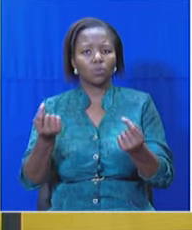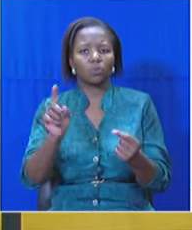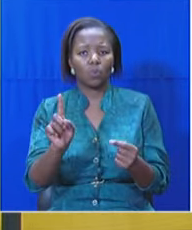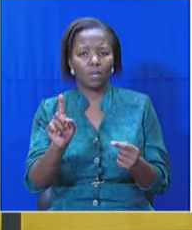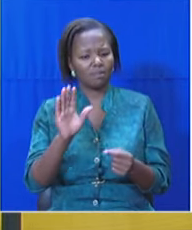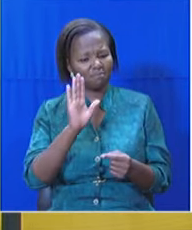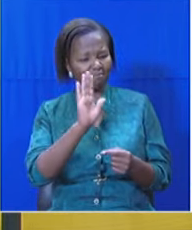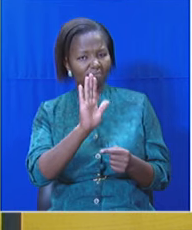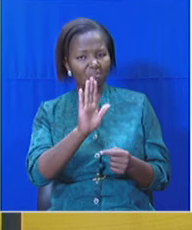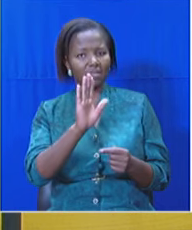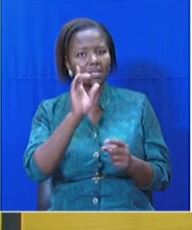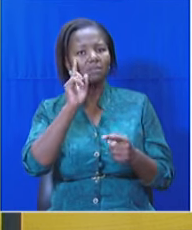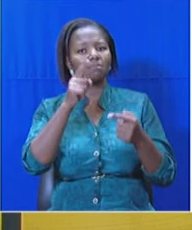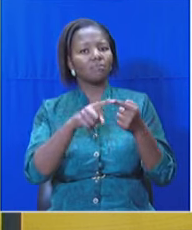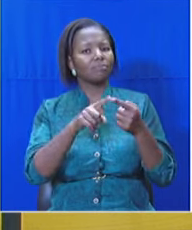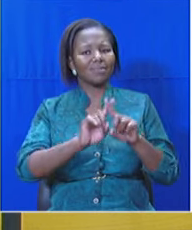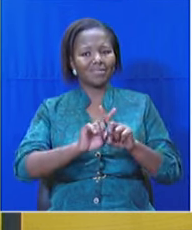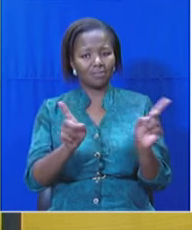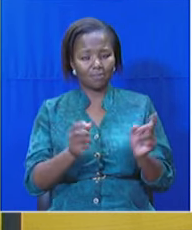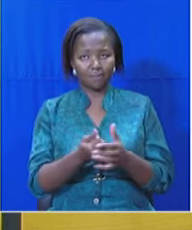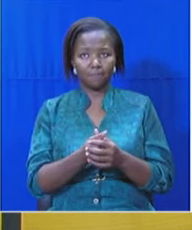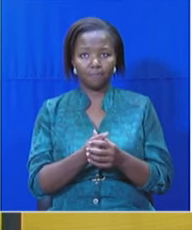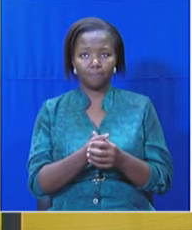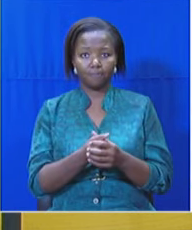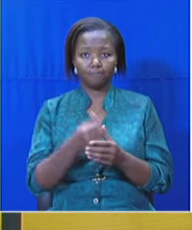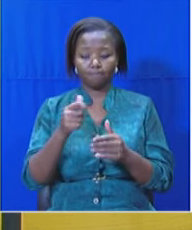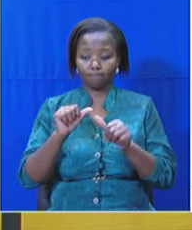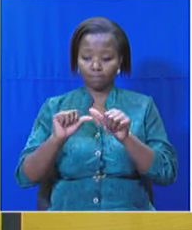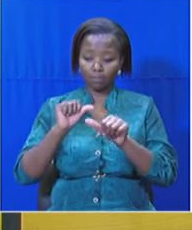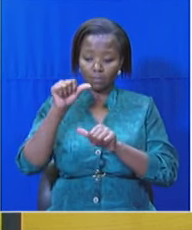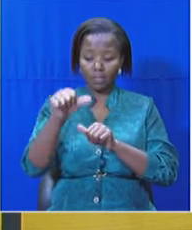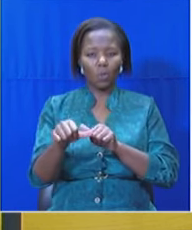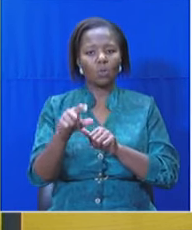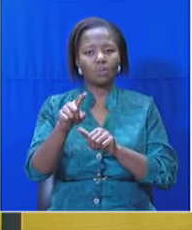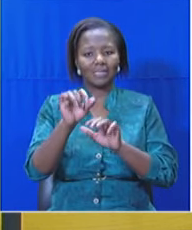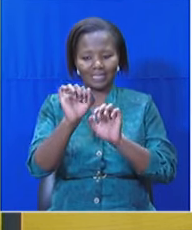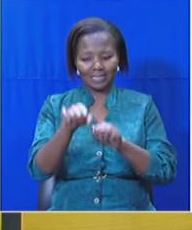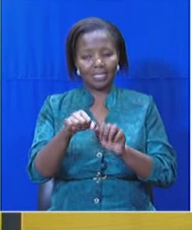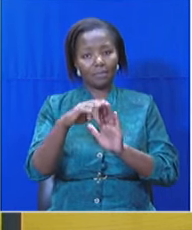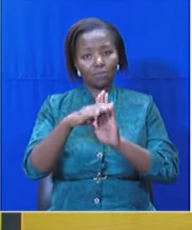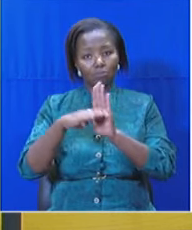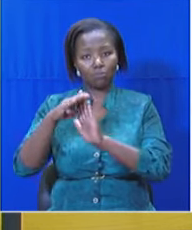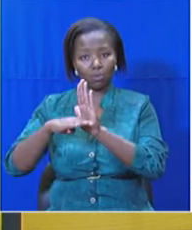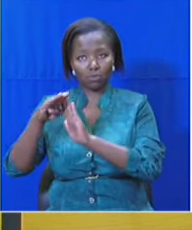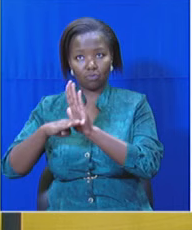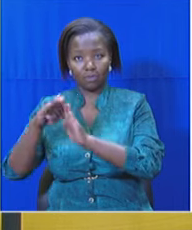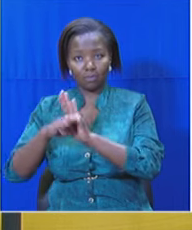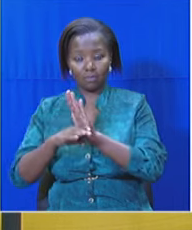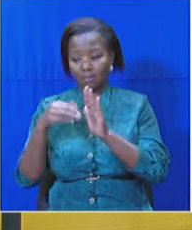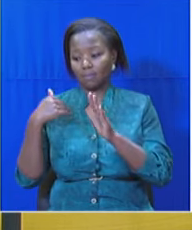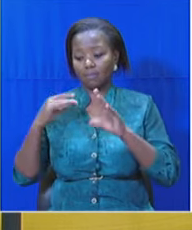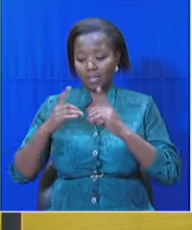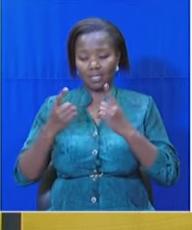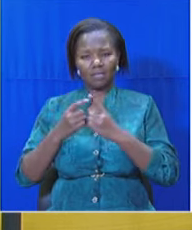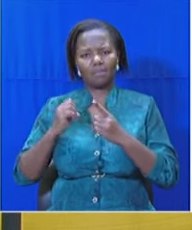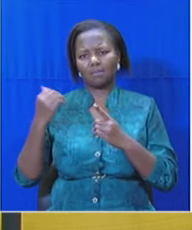stated mission. Most of the post-settlement programs of the department that we visited in the Northern Cape